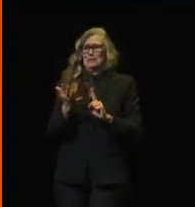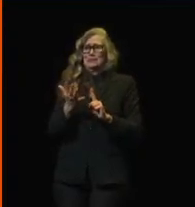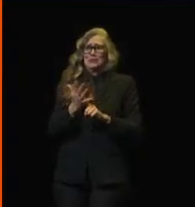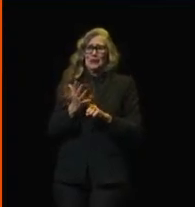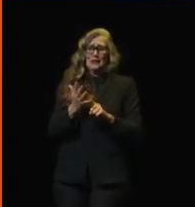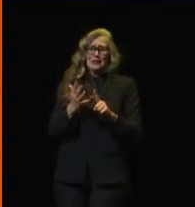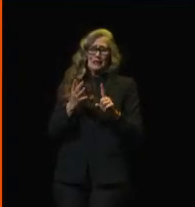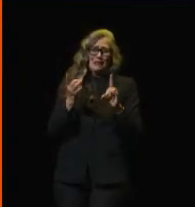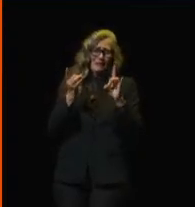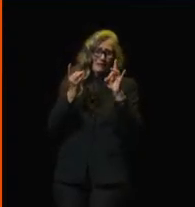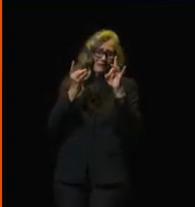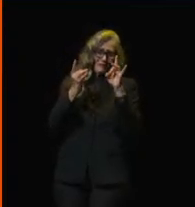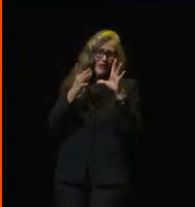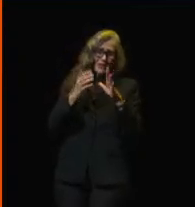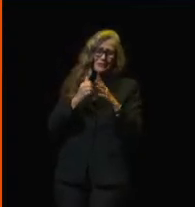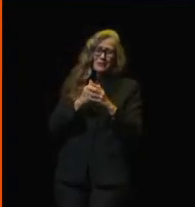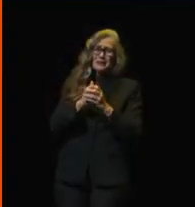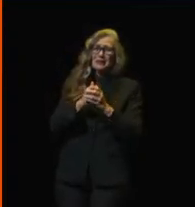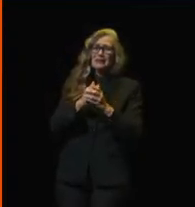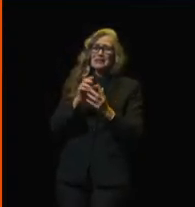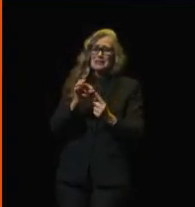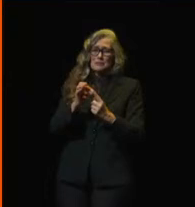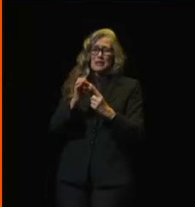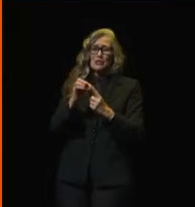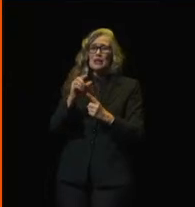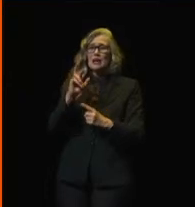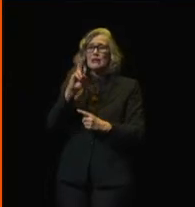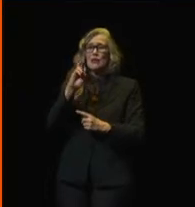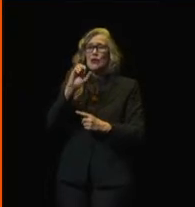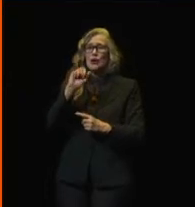Rachel's unimaginable strength